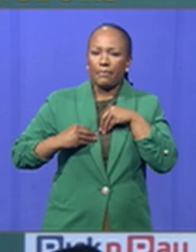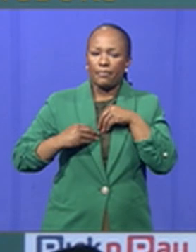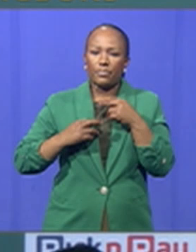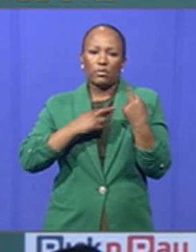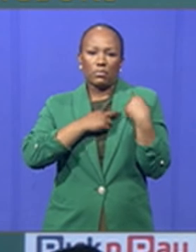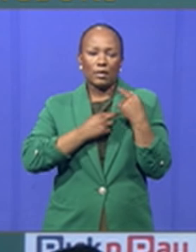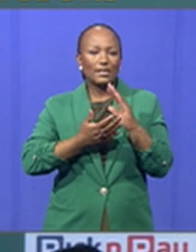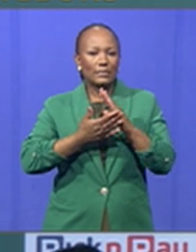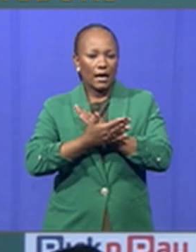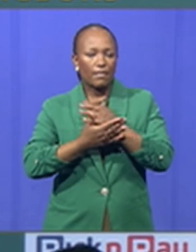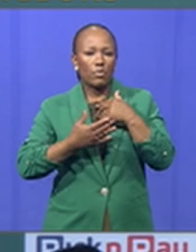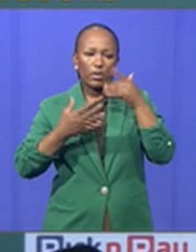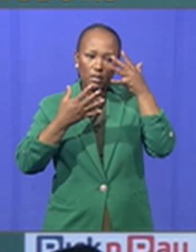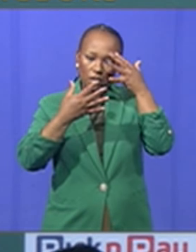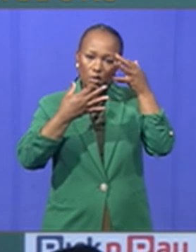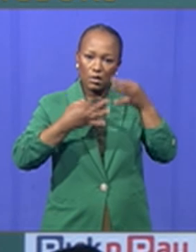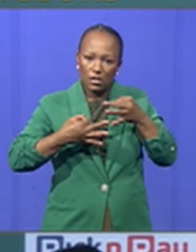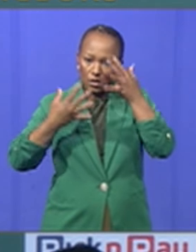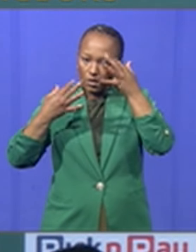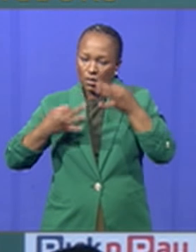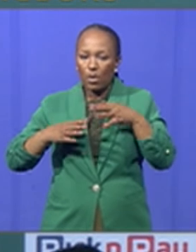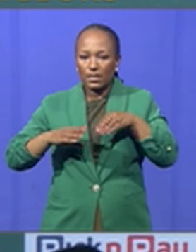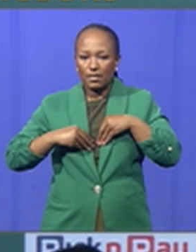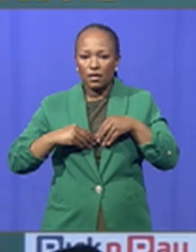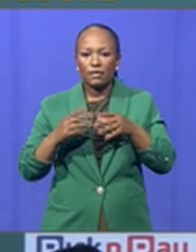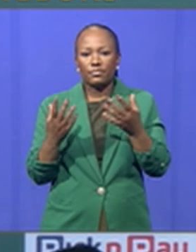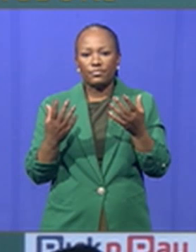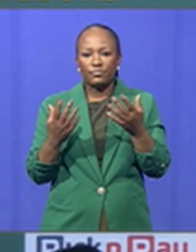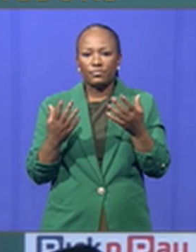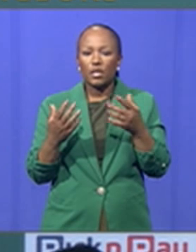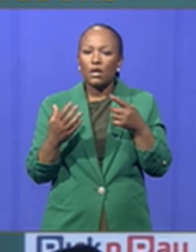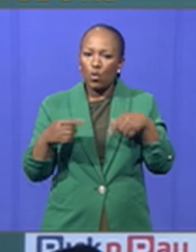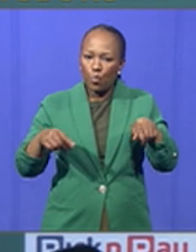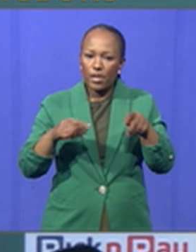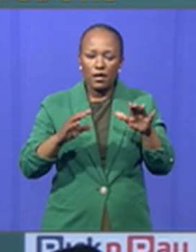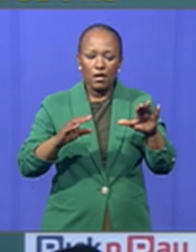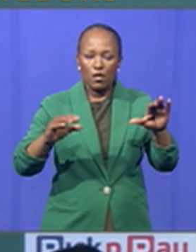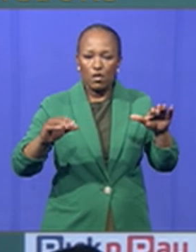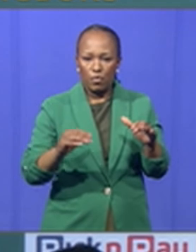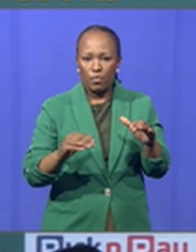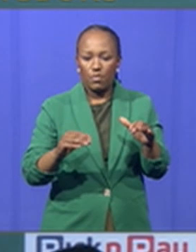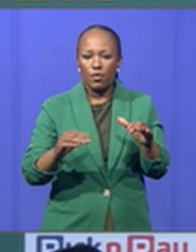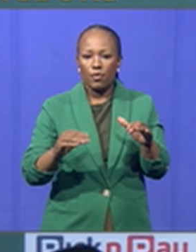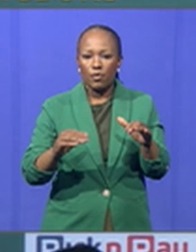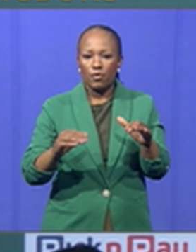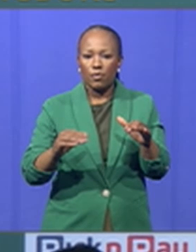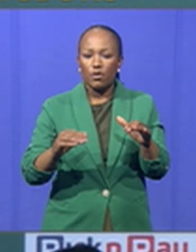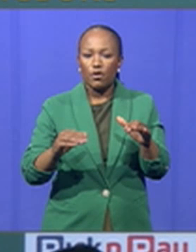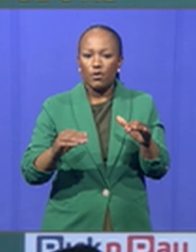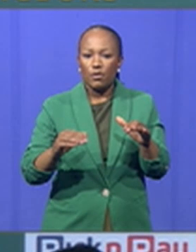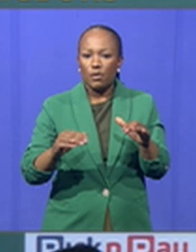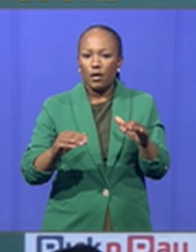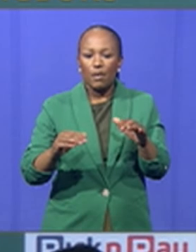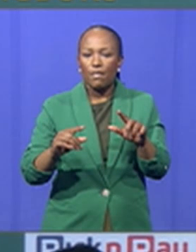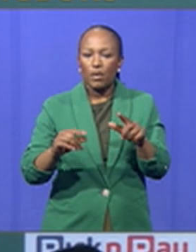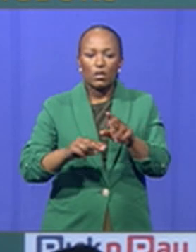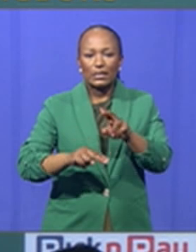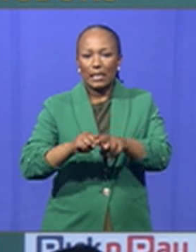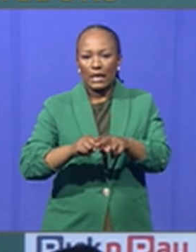some decisions we made. But obviously, we're a group. But I don't want players to sit and explain here why we